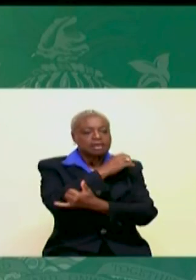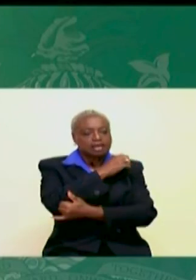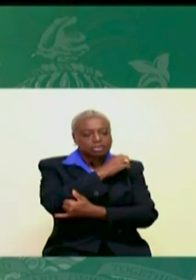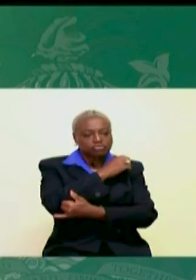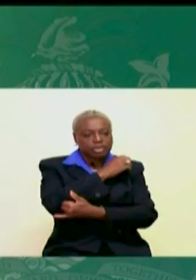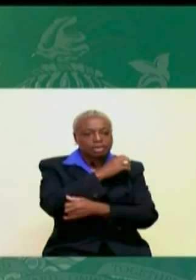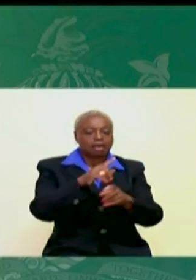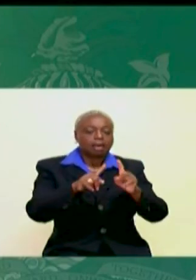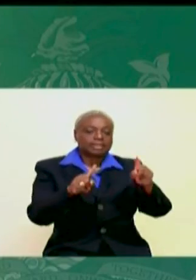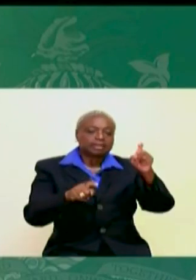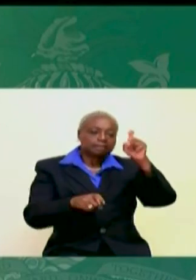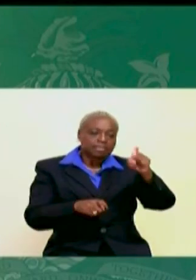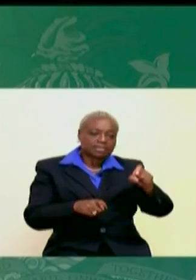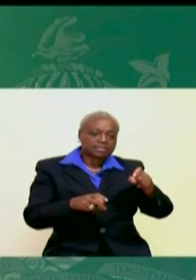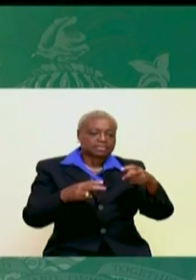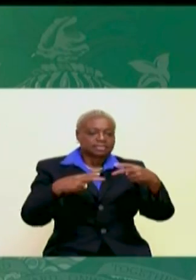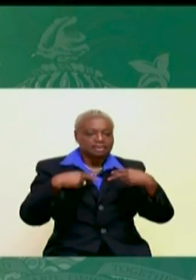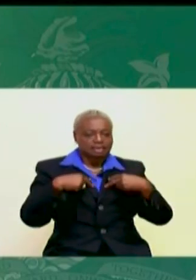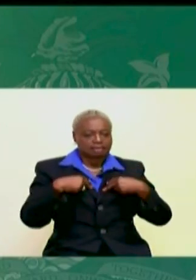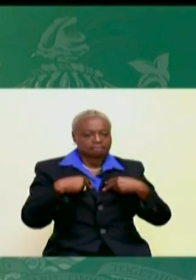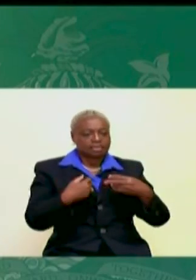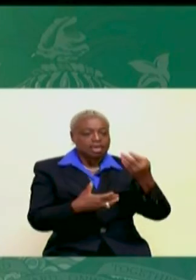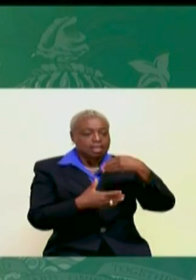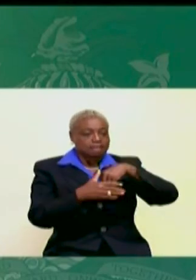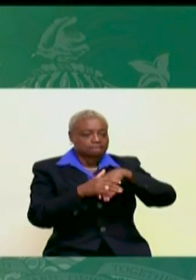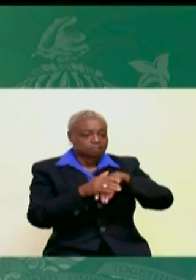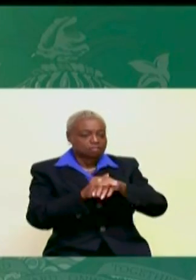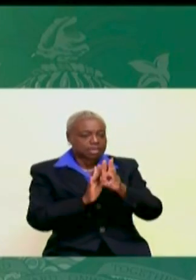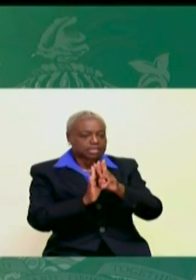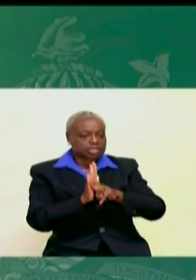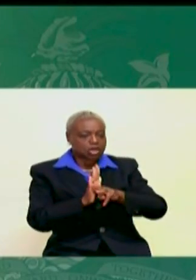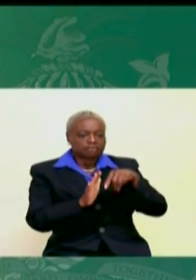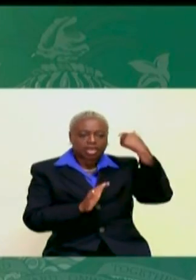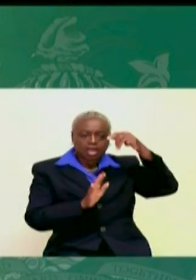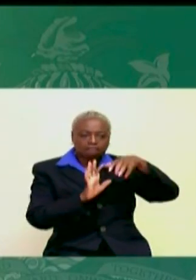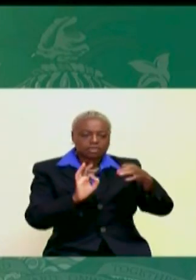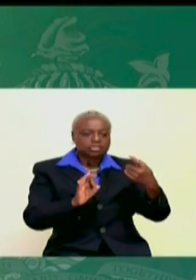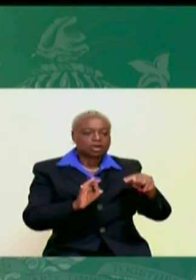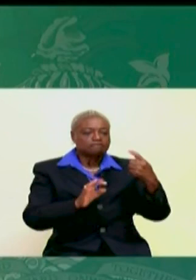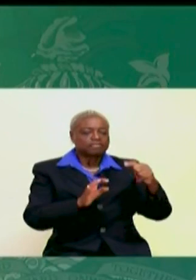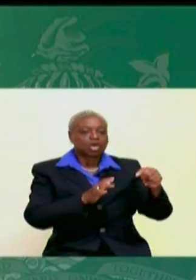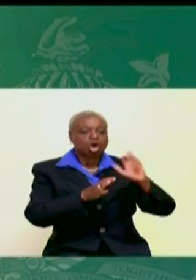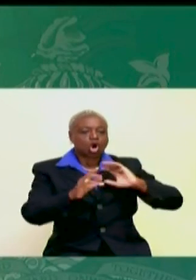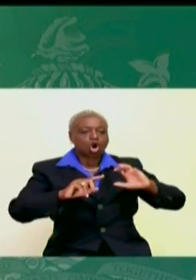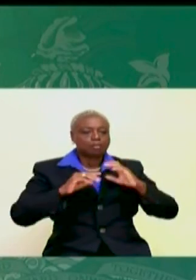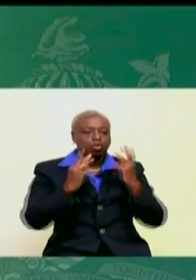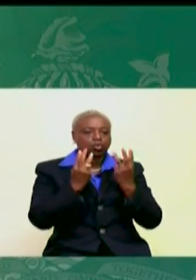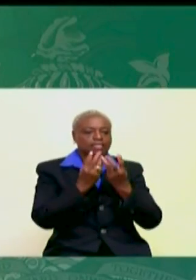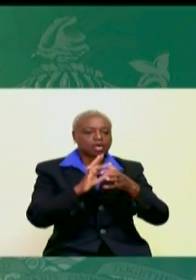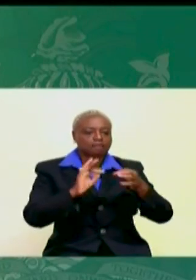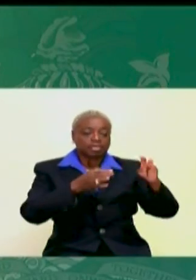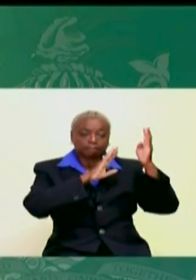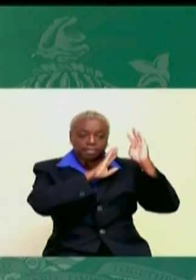But it must have an involvement of the government of the Commonwealth of the Bahamas. It must, Madam Speaker.